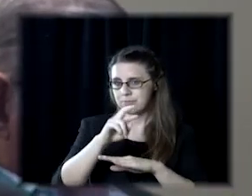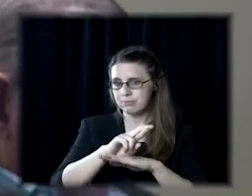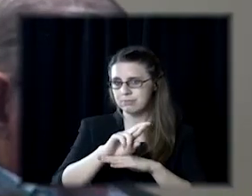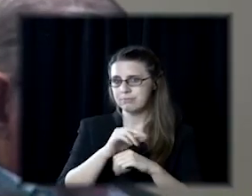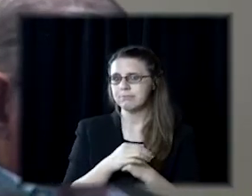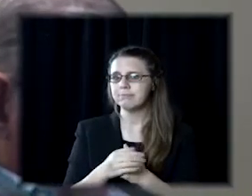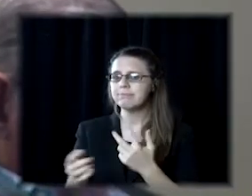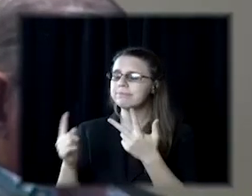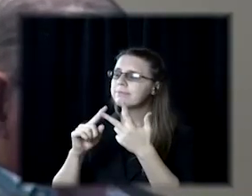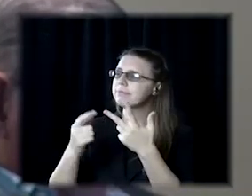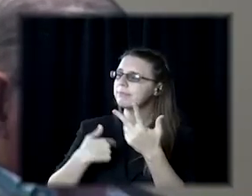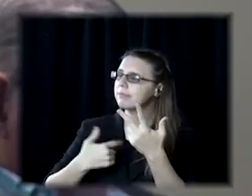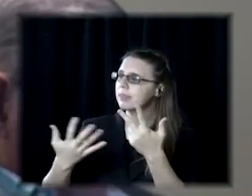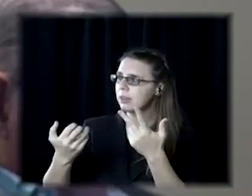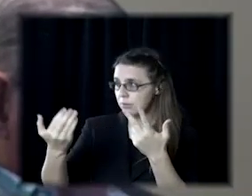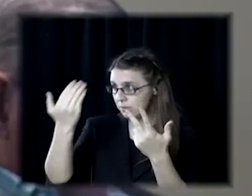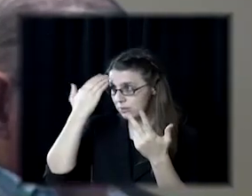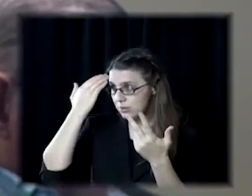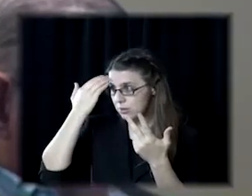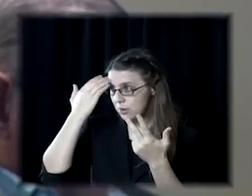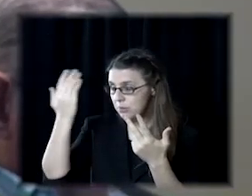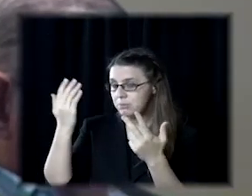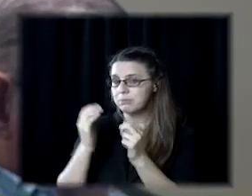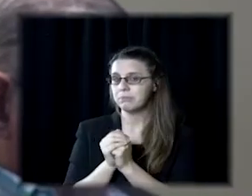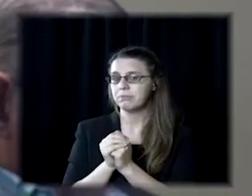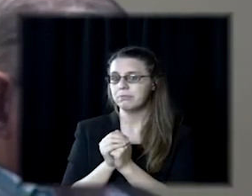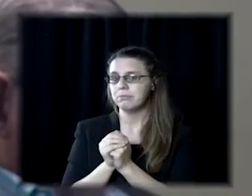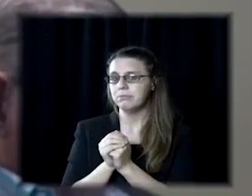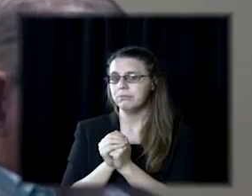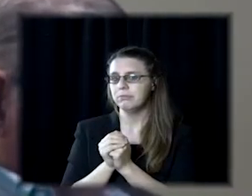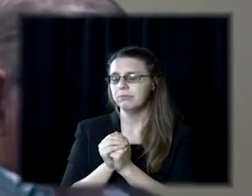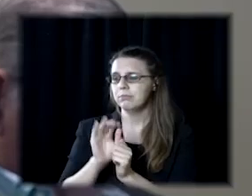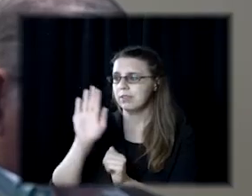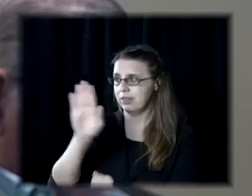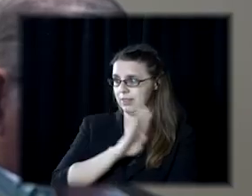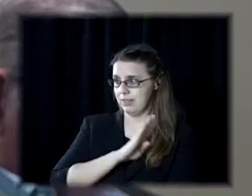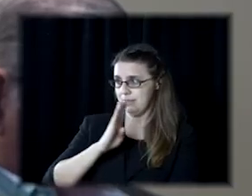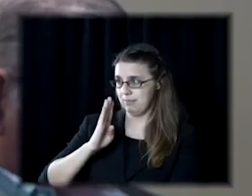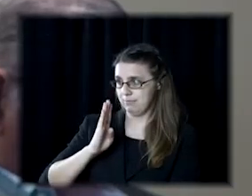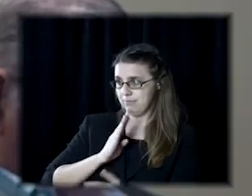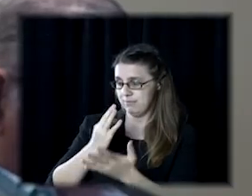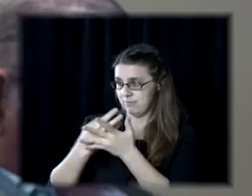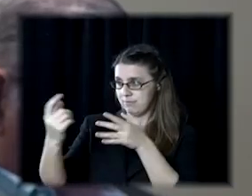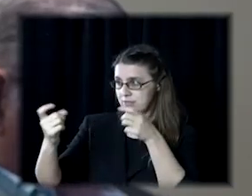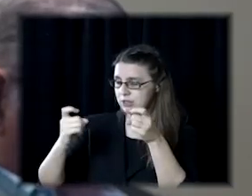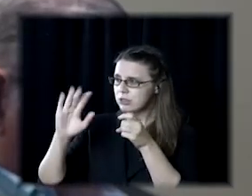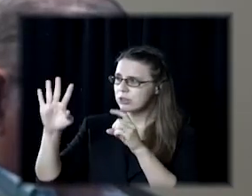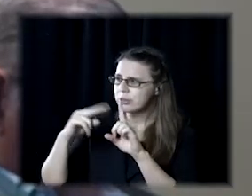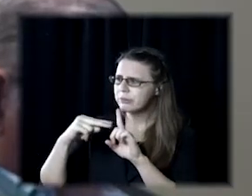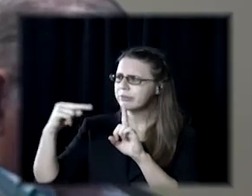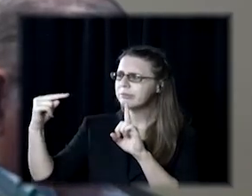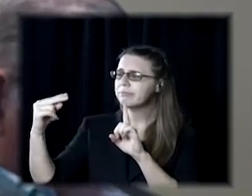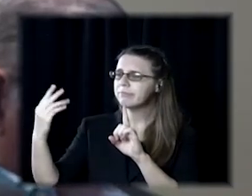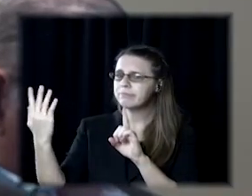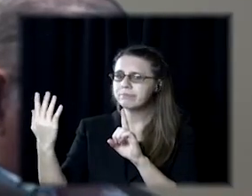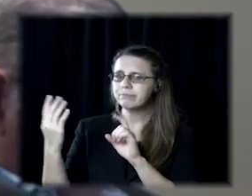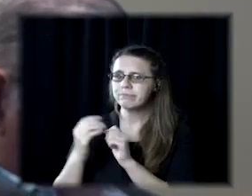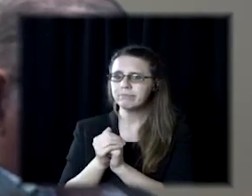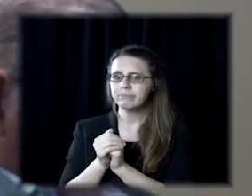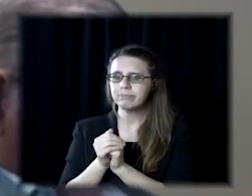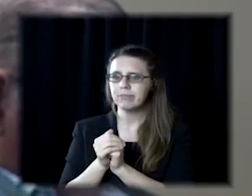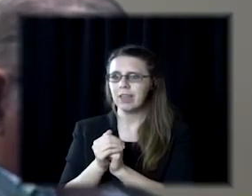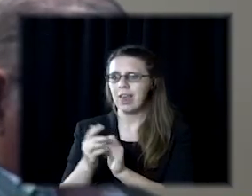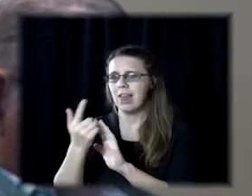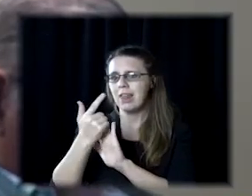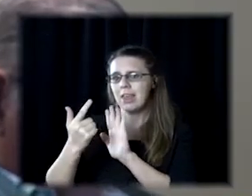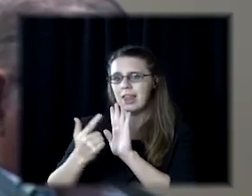I would like to know the views of the Fiscal Control Board on leyes de